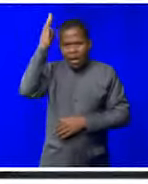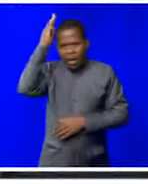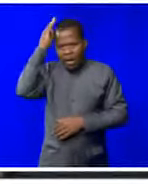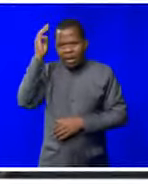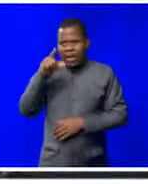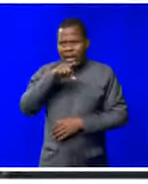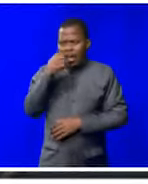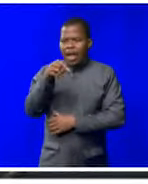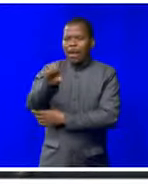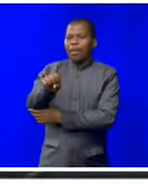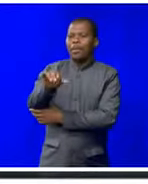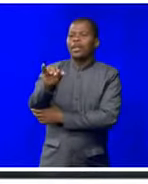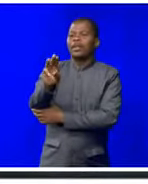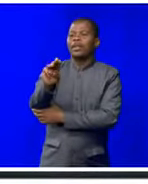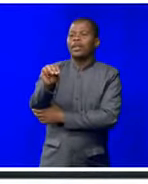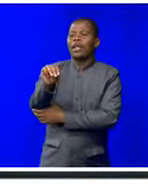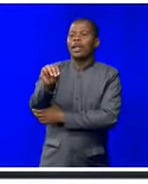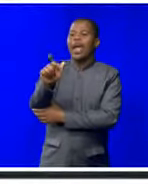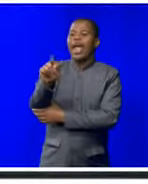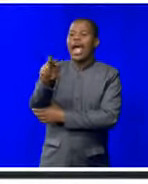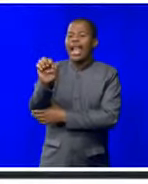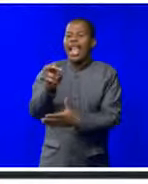report. Nami ngithumusalona